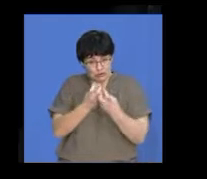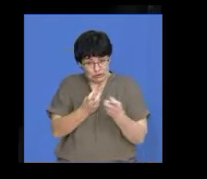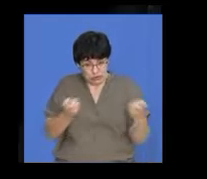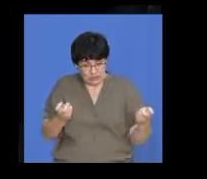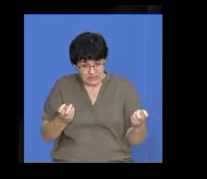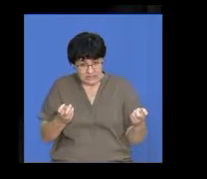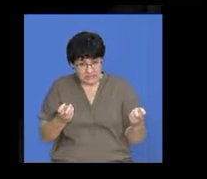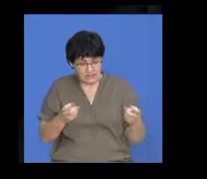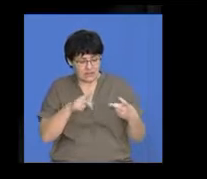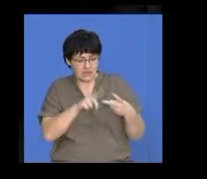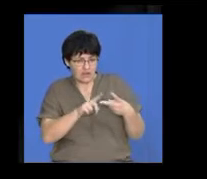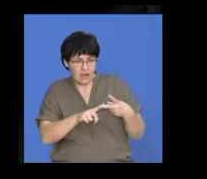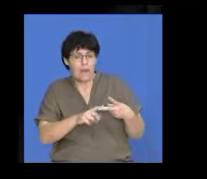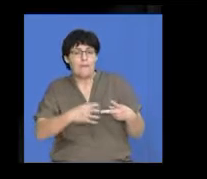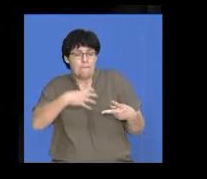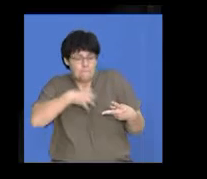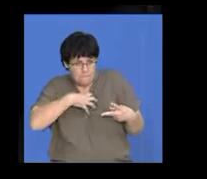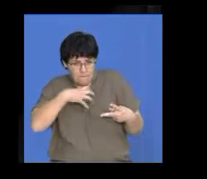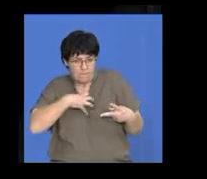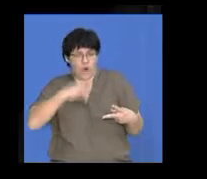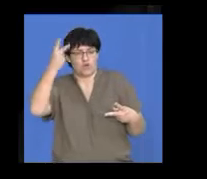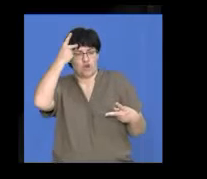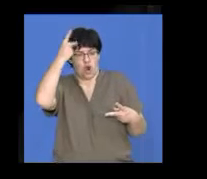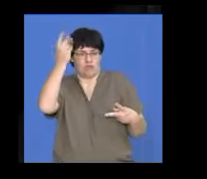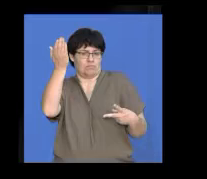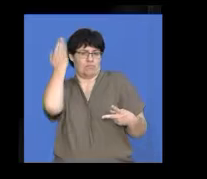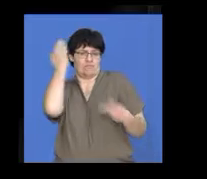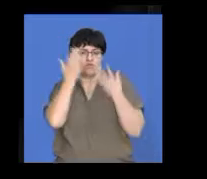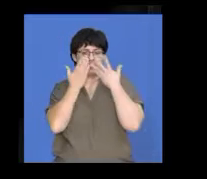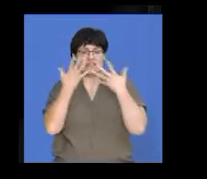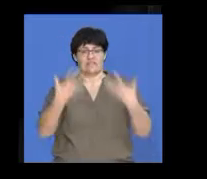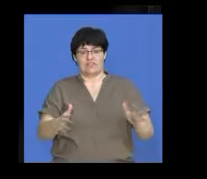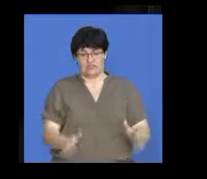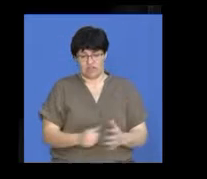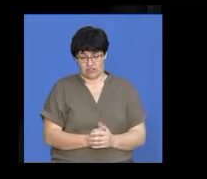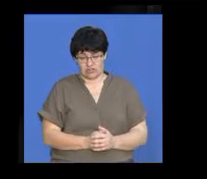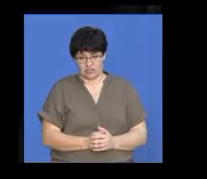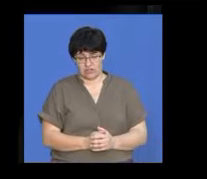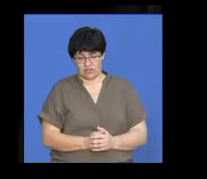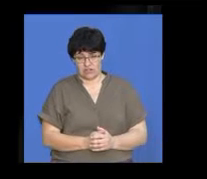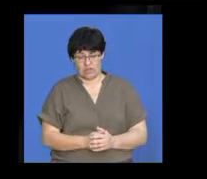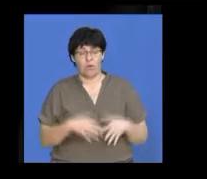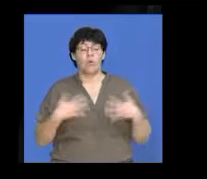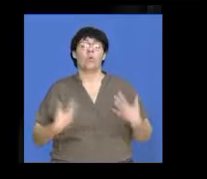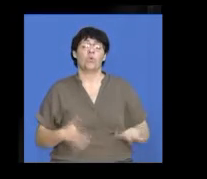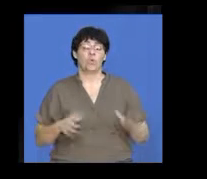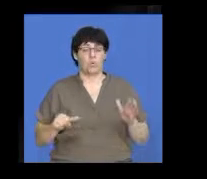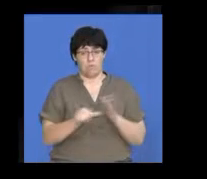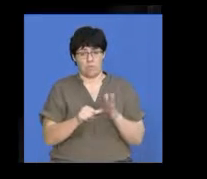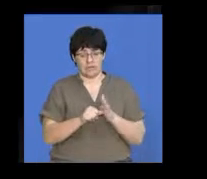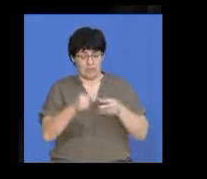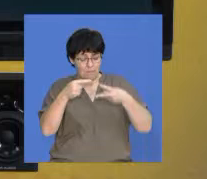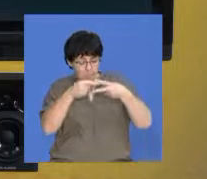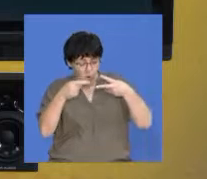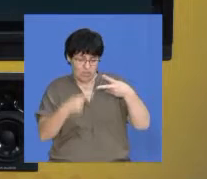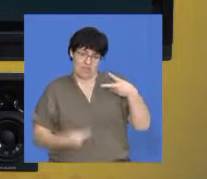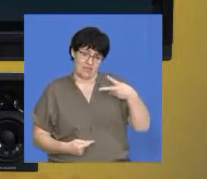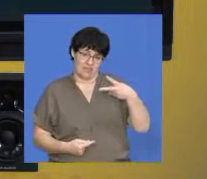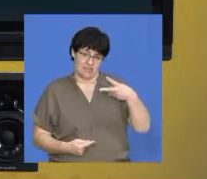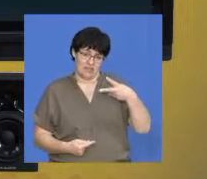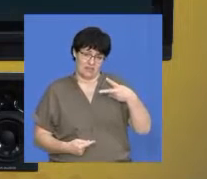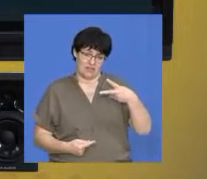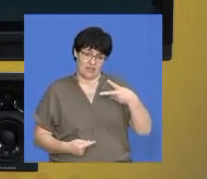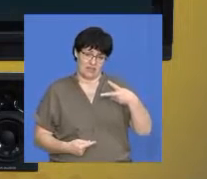sources and your own knowledge. Guys, that is very important. Okay, I cannot